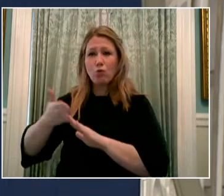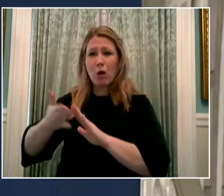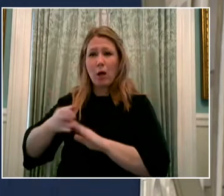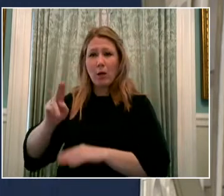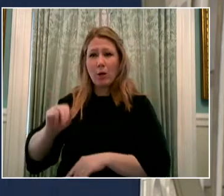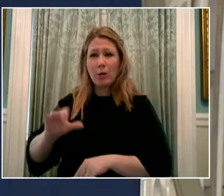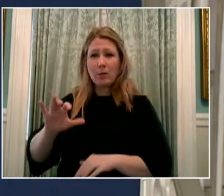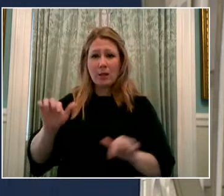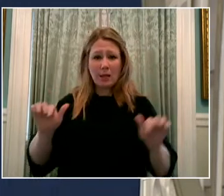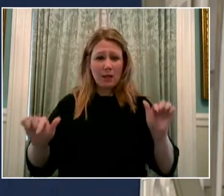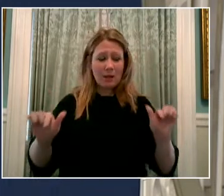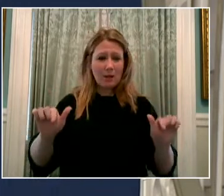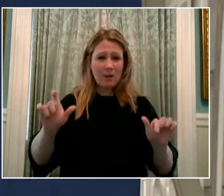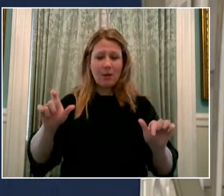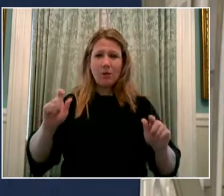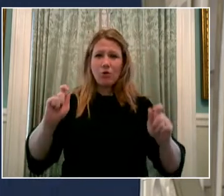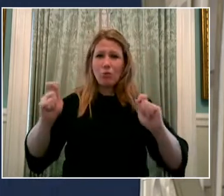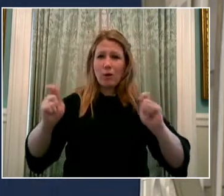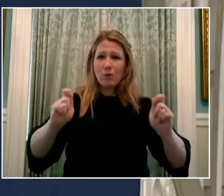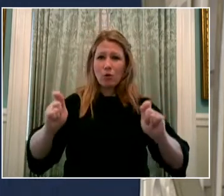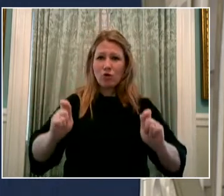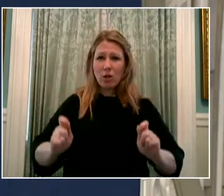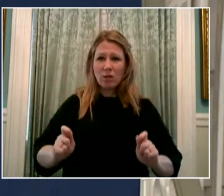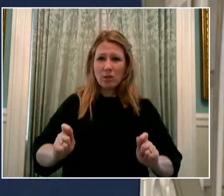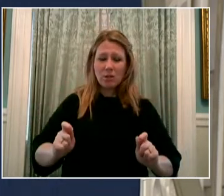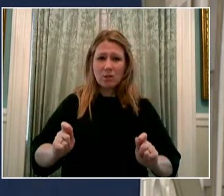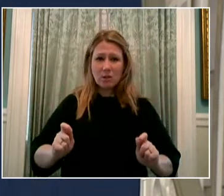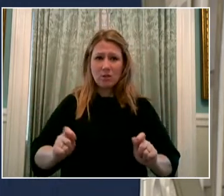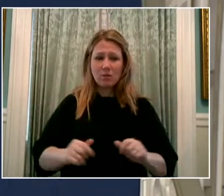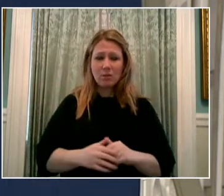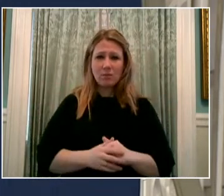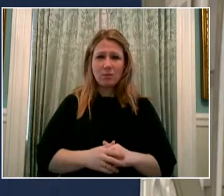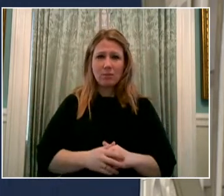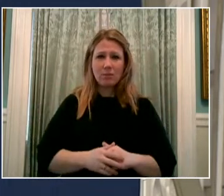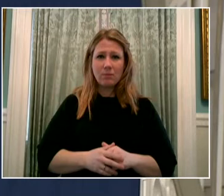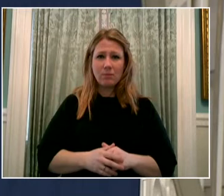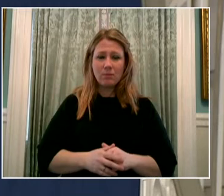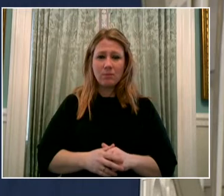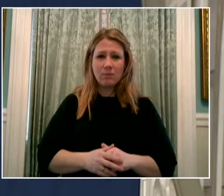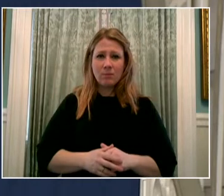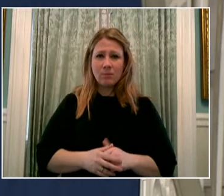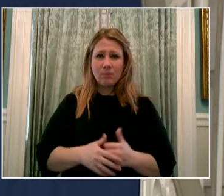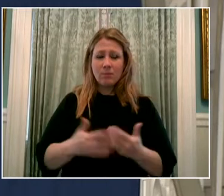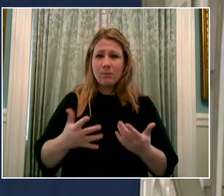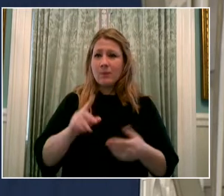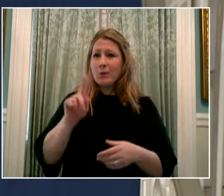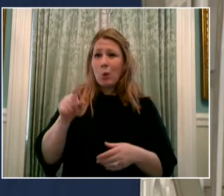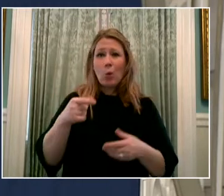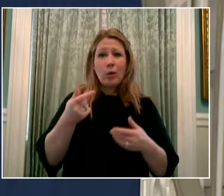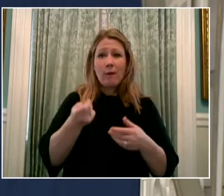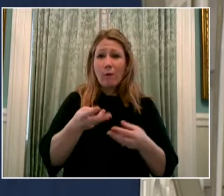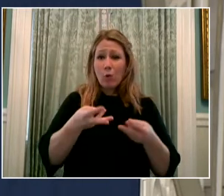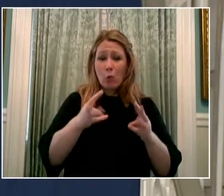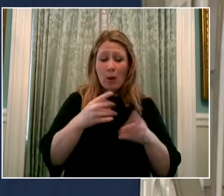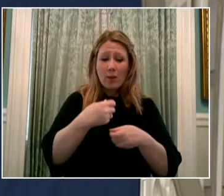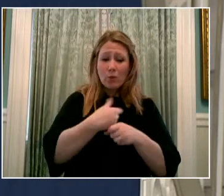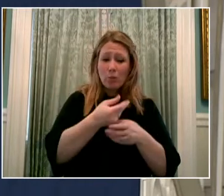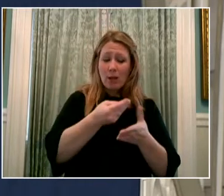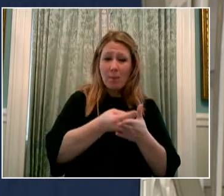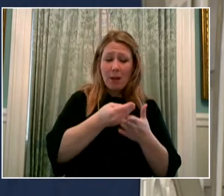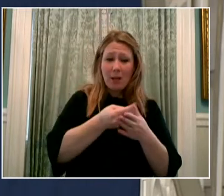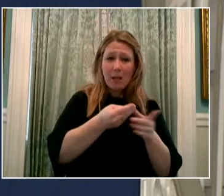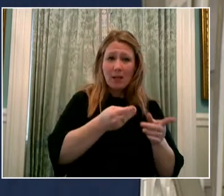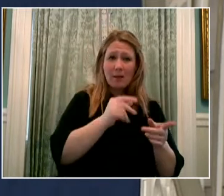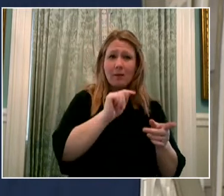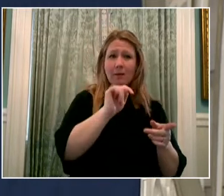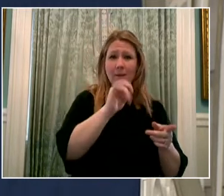to adjust that cost to how much we bring in. There's only certain ways we can bring in money. Taxes and